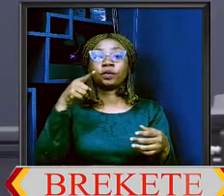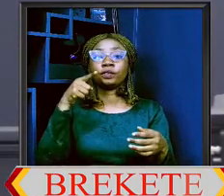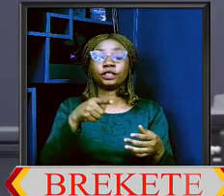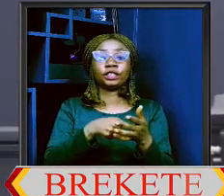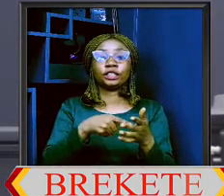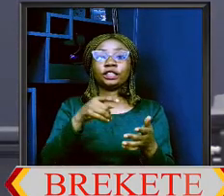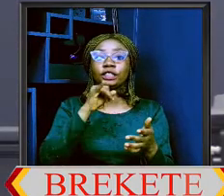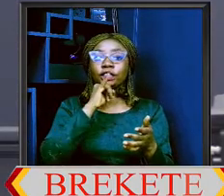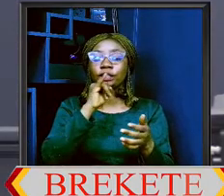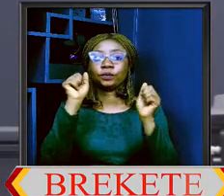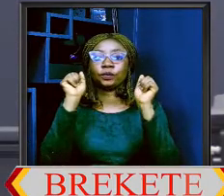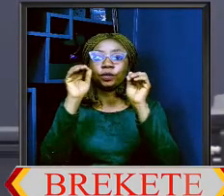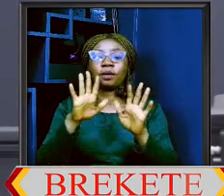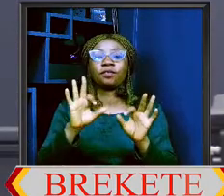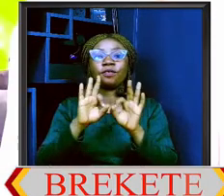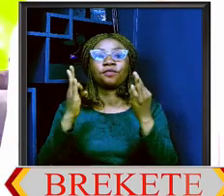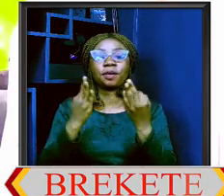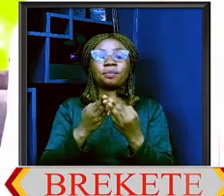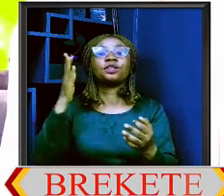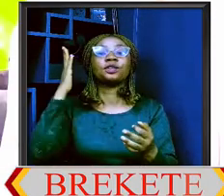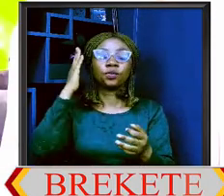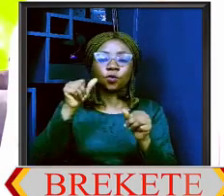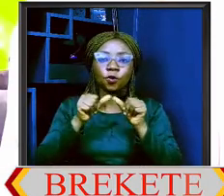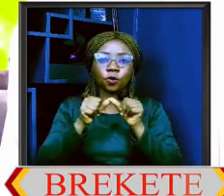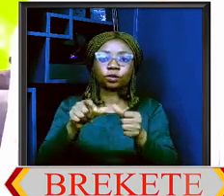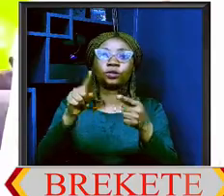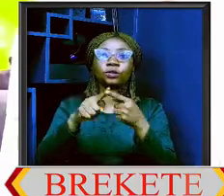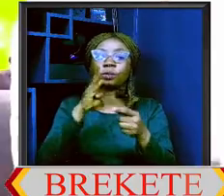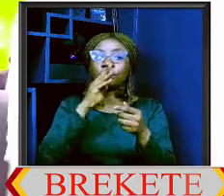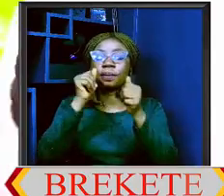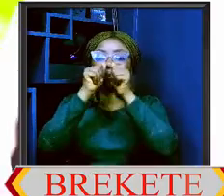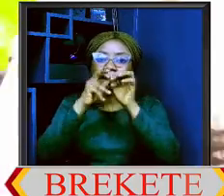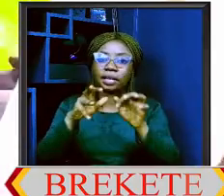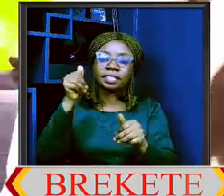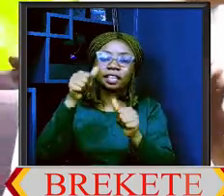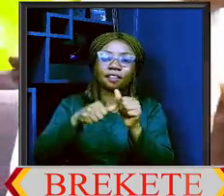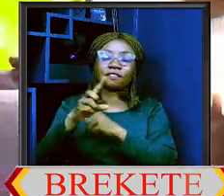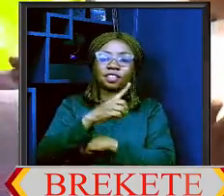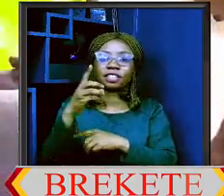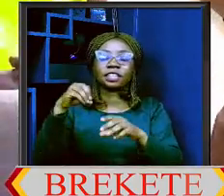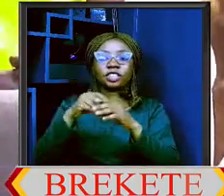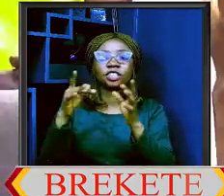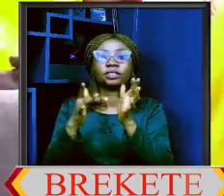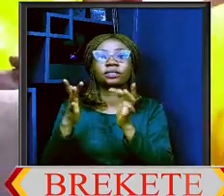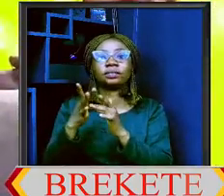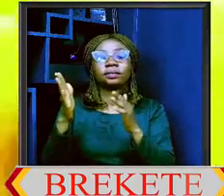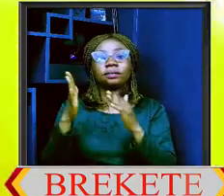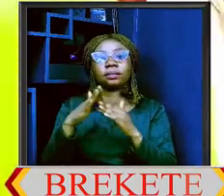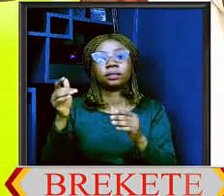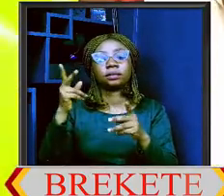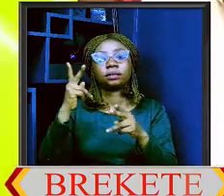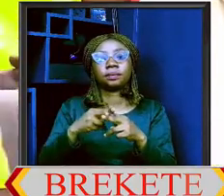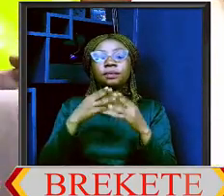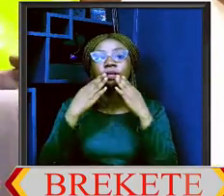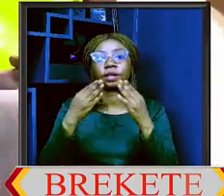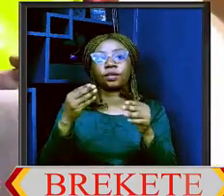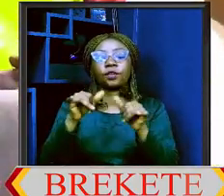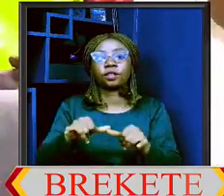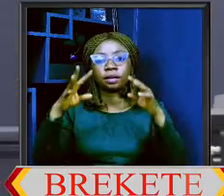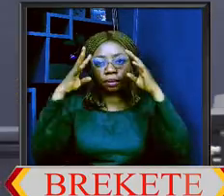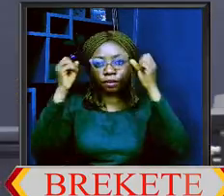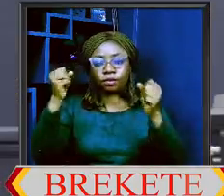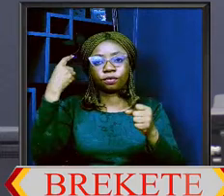in this incredible family will continue to be blessed daily in Jesus mighty name thank you ordinary president